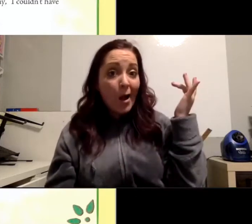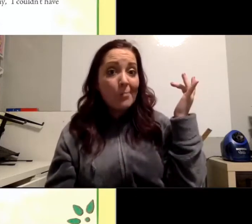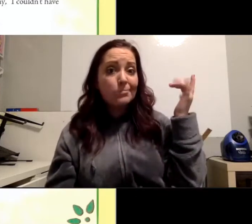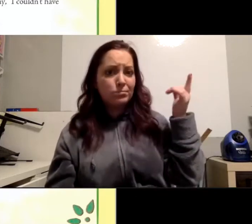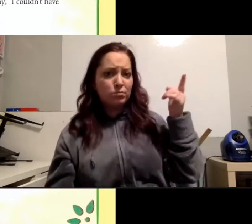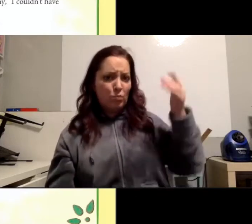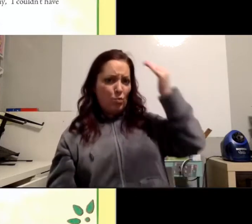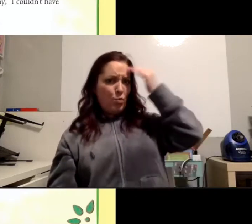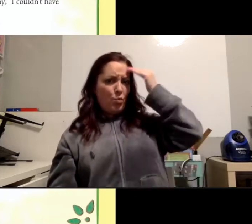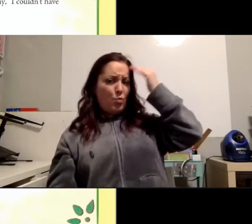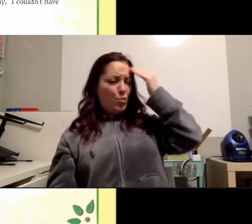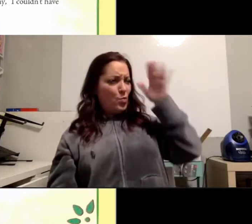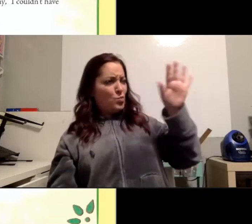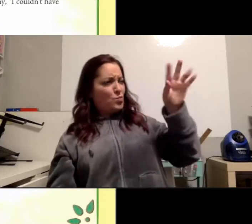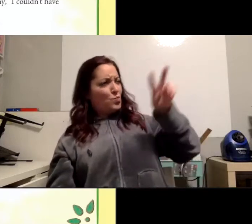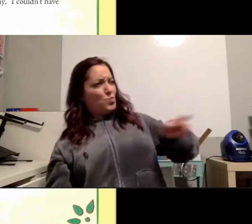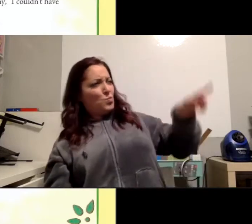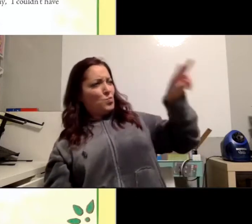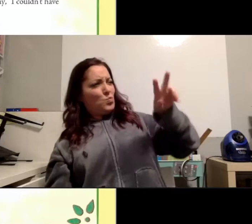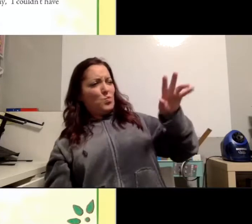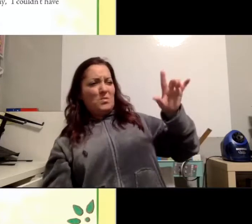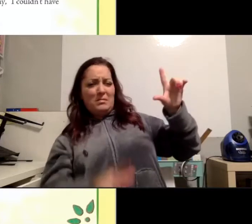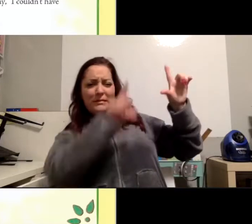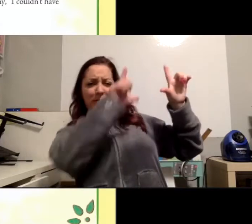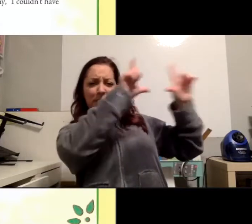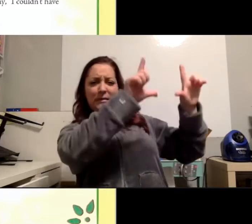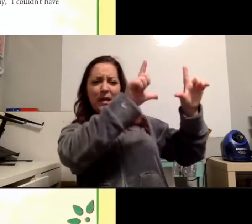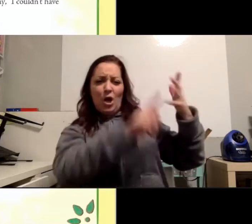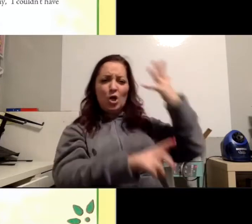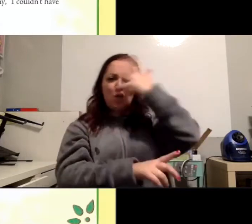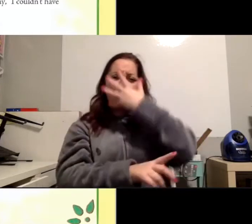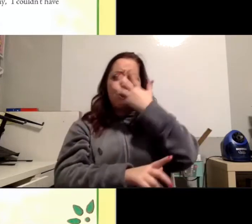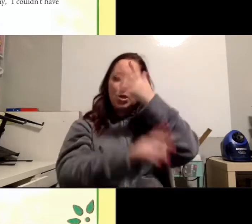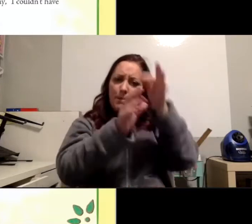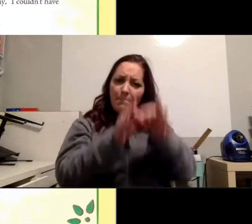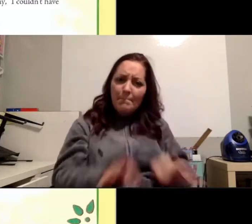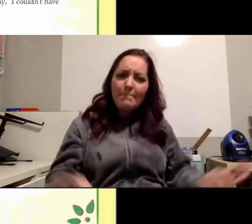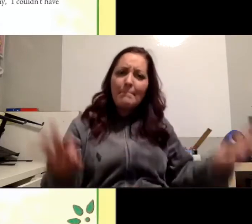Because the sign, it looked so important.